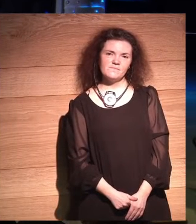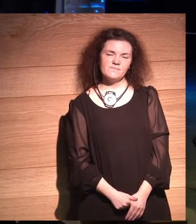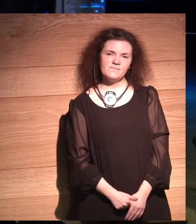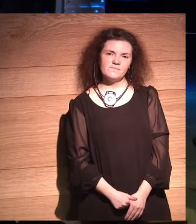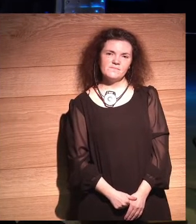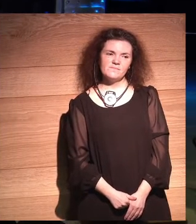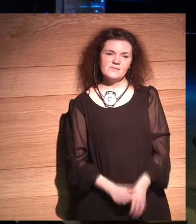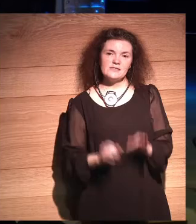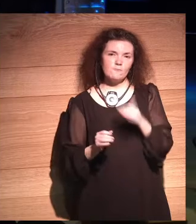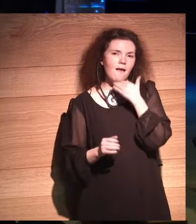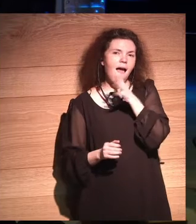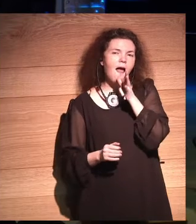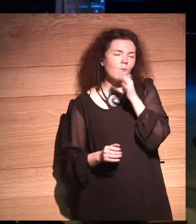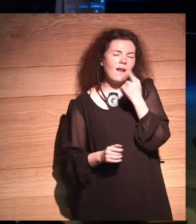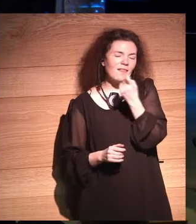Vale.